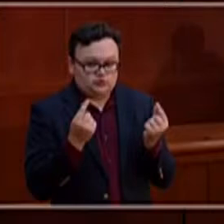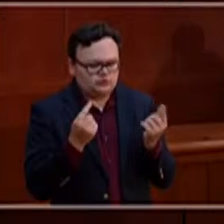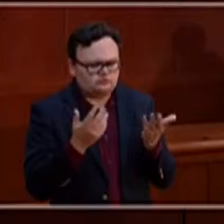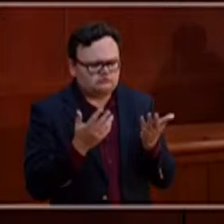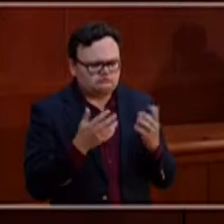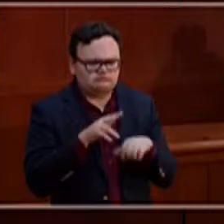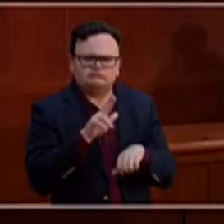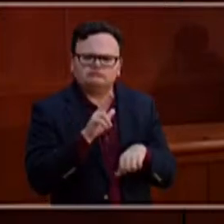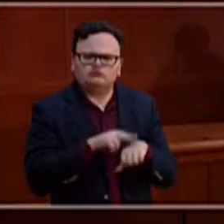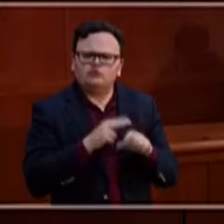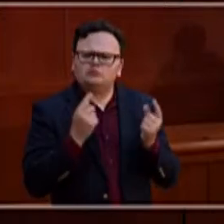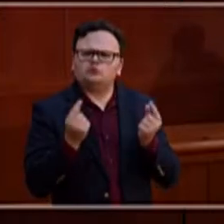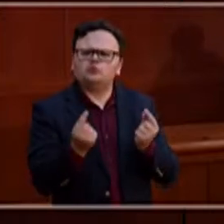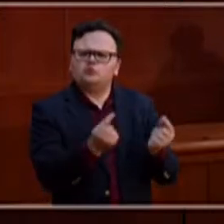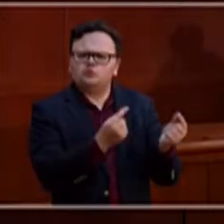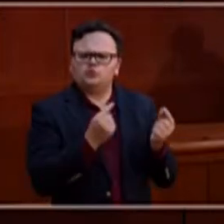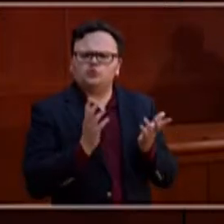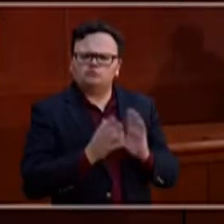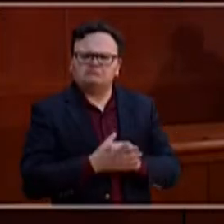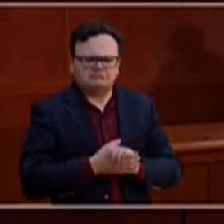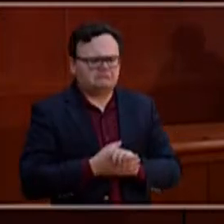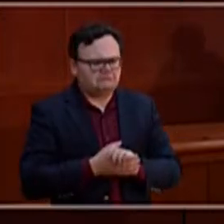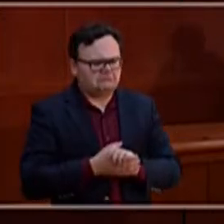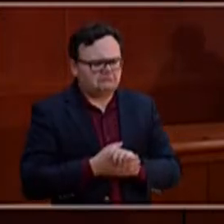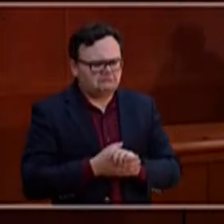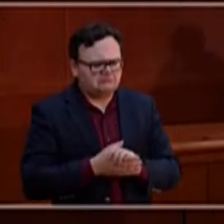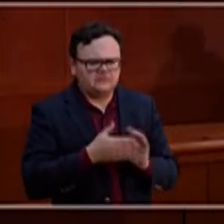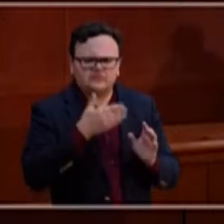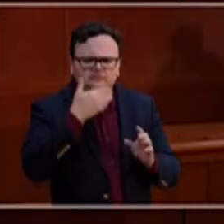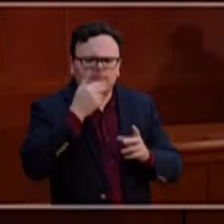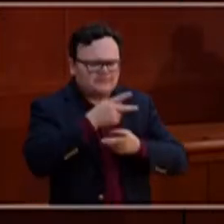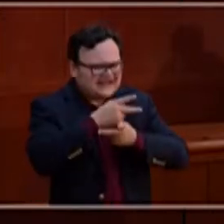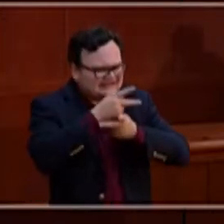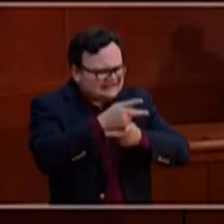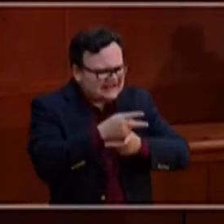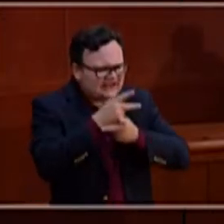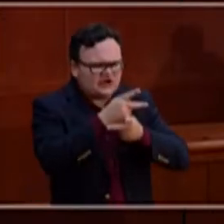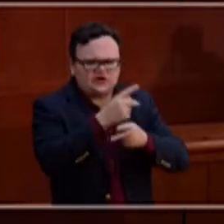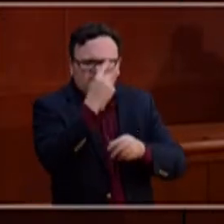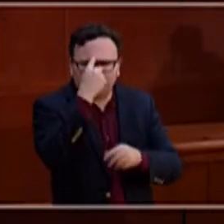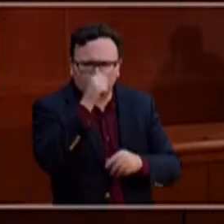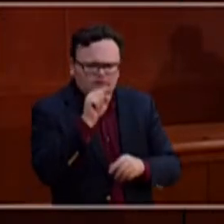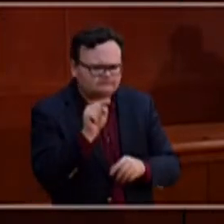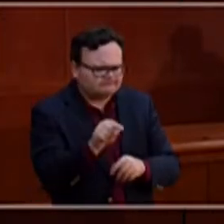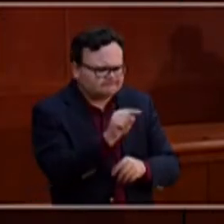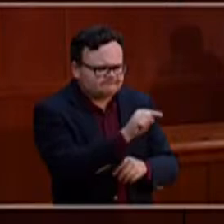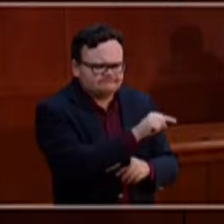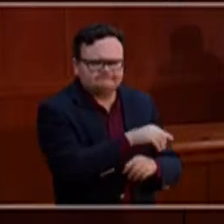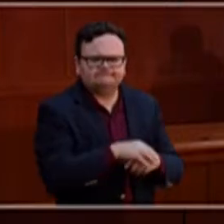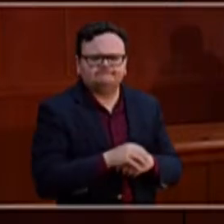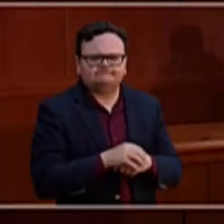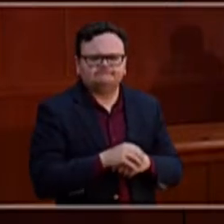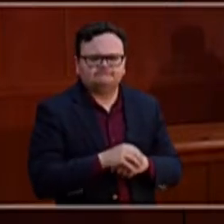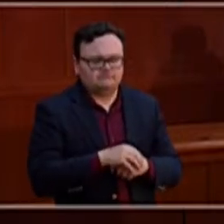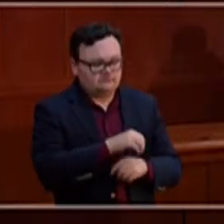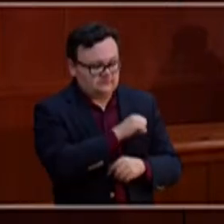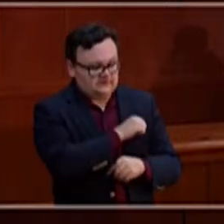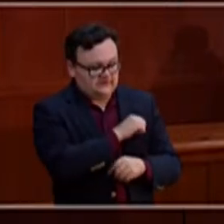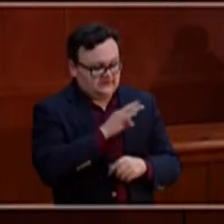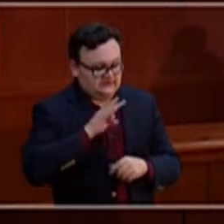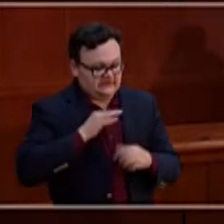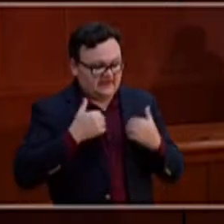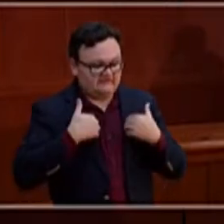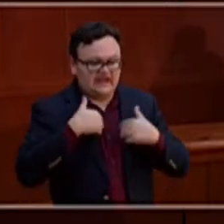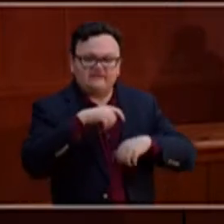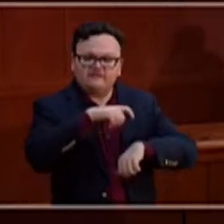do, and that is to give, hopefully, the very best care that is available, and to have our staff be able to devote the time and